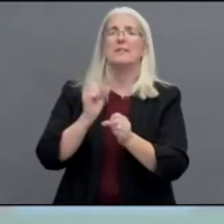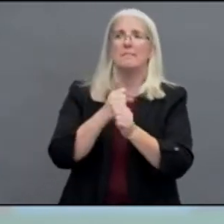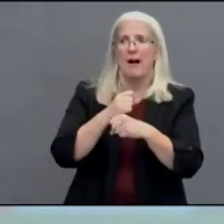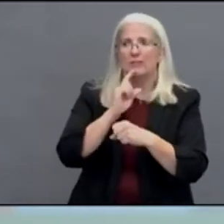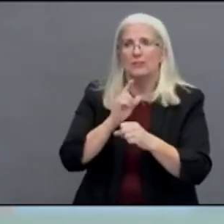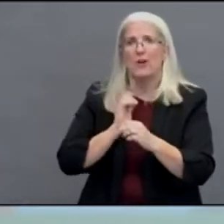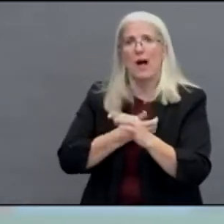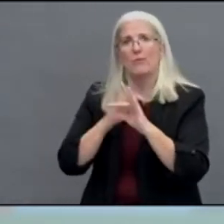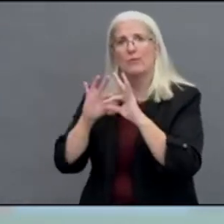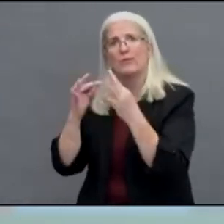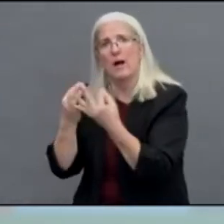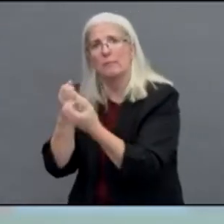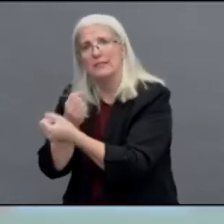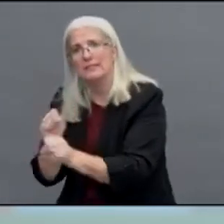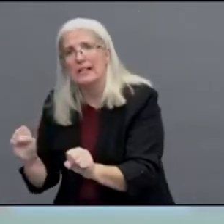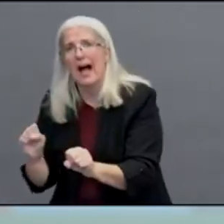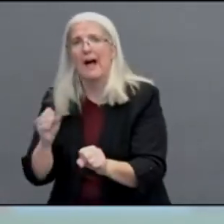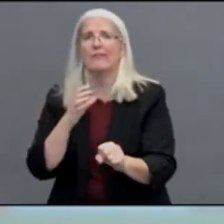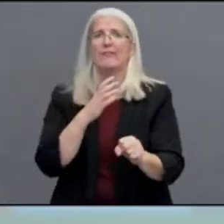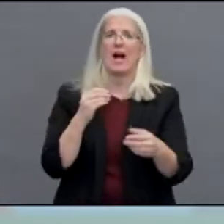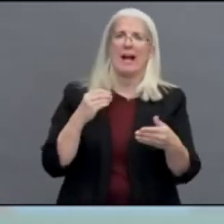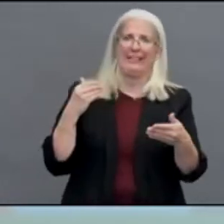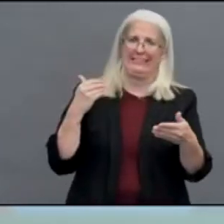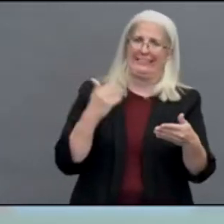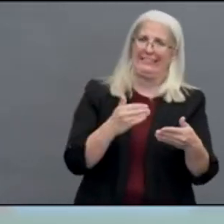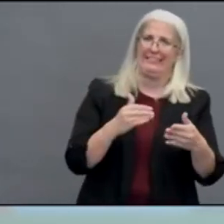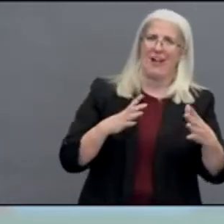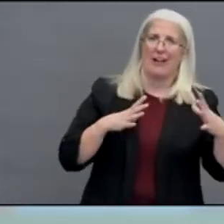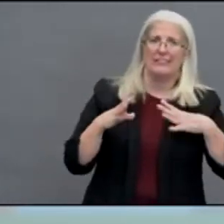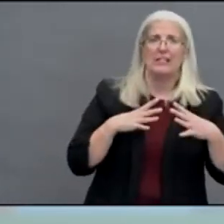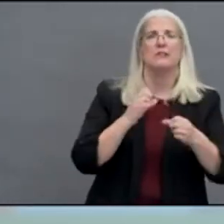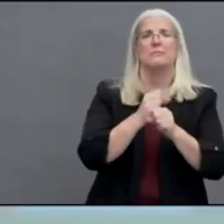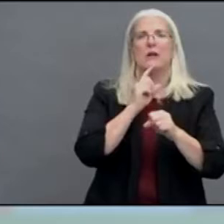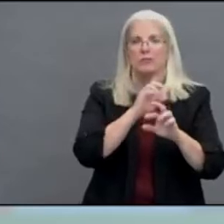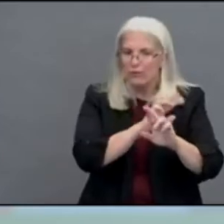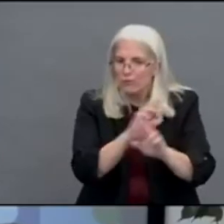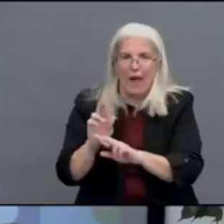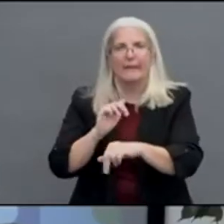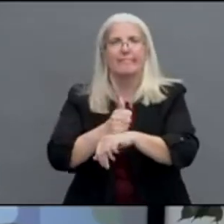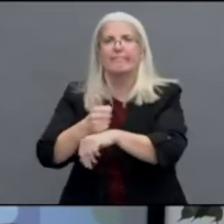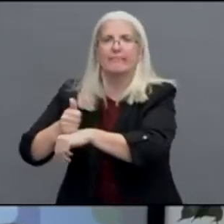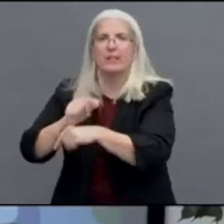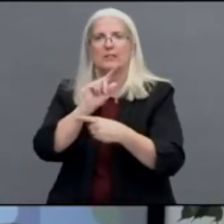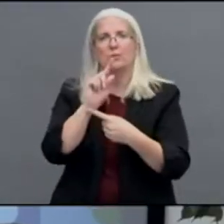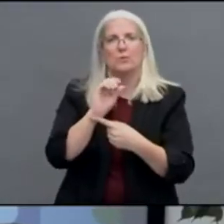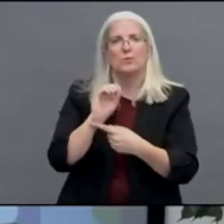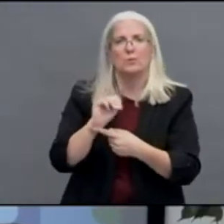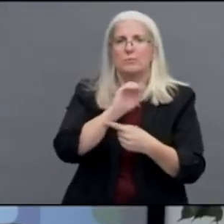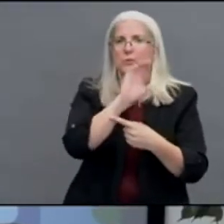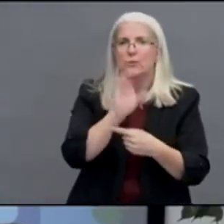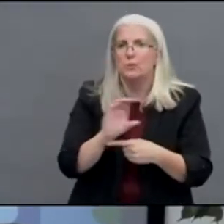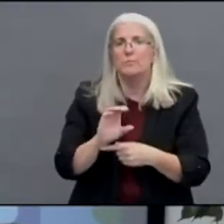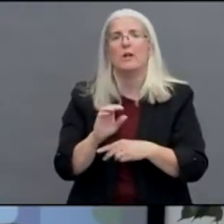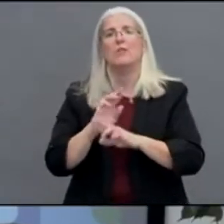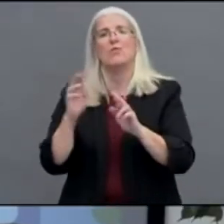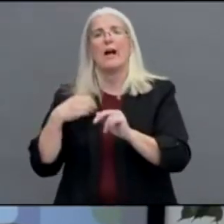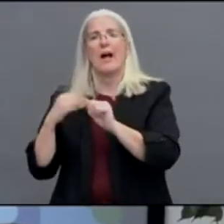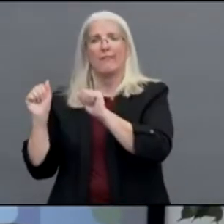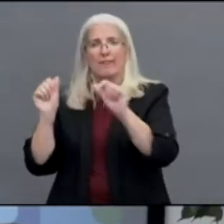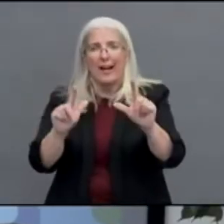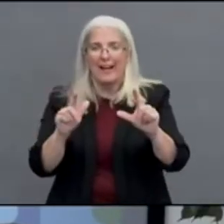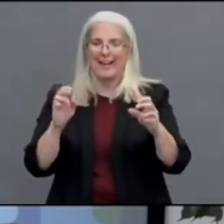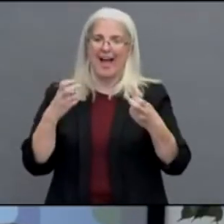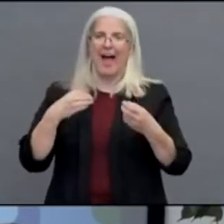to ensure that we could have Zoom invitations, have a Friendsgiving via Zoom. So let's get creative with